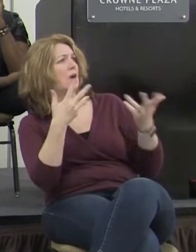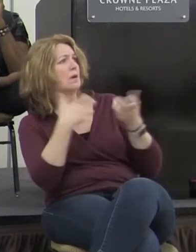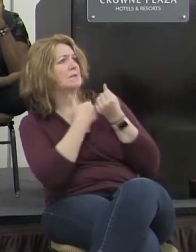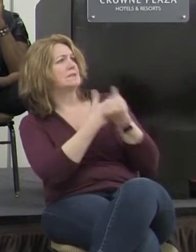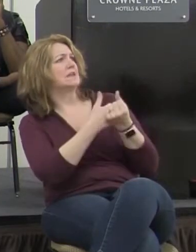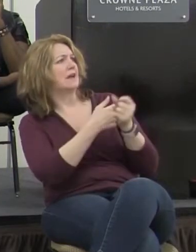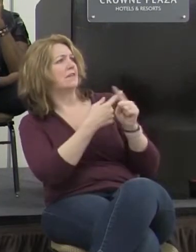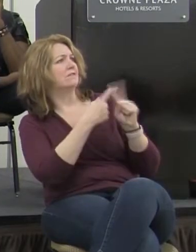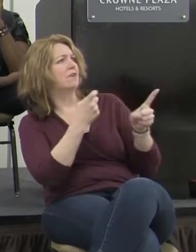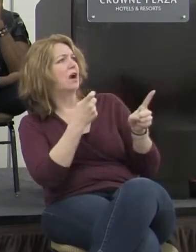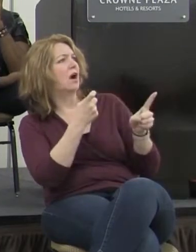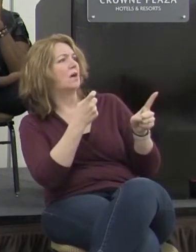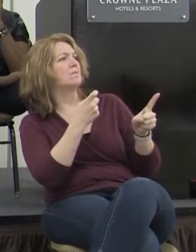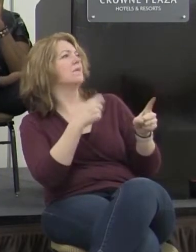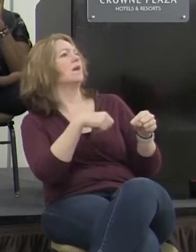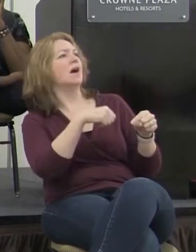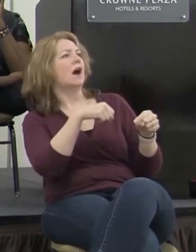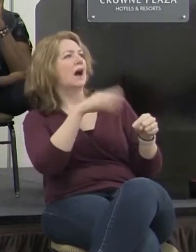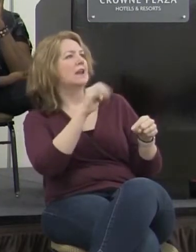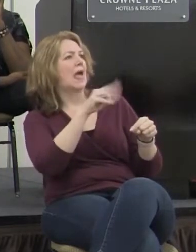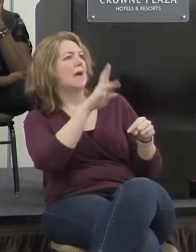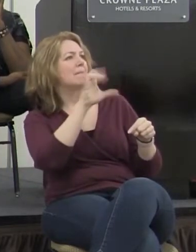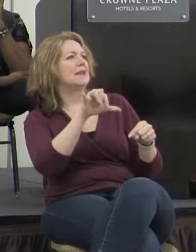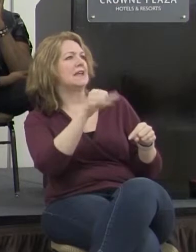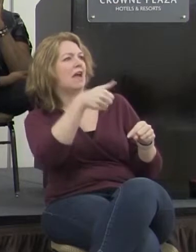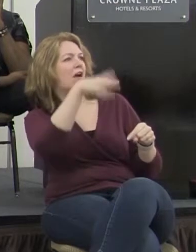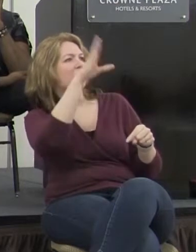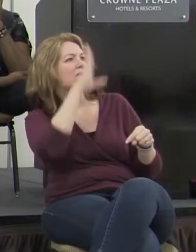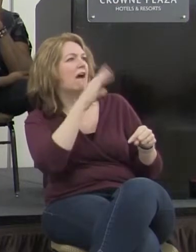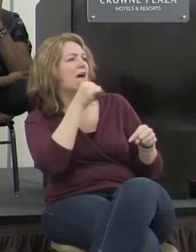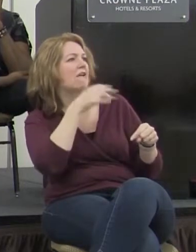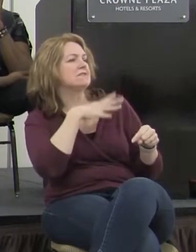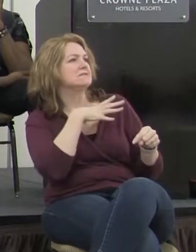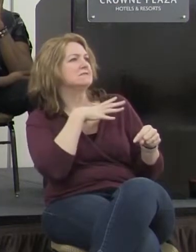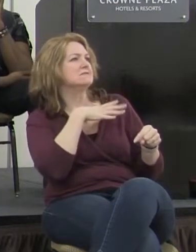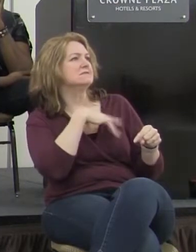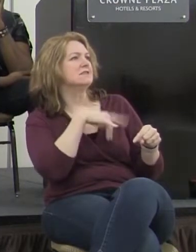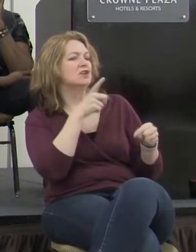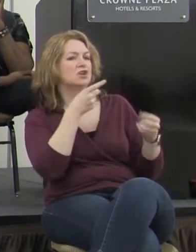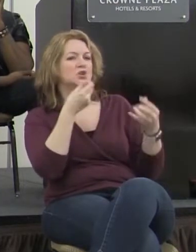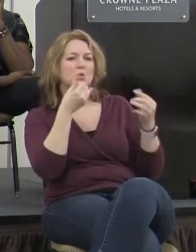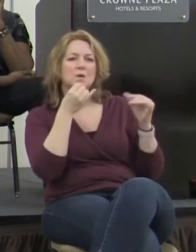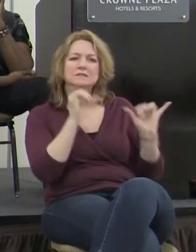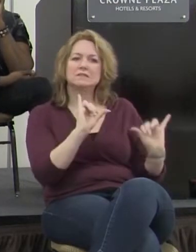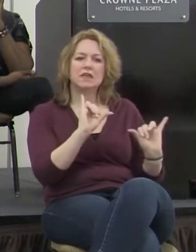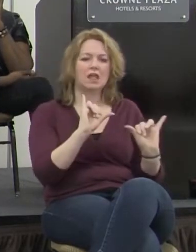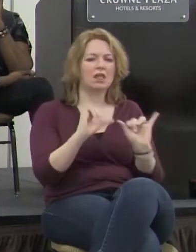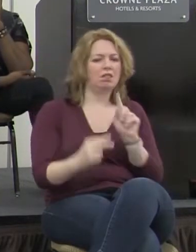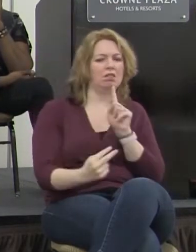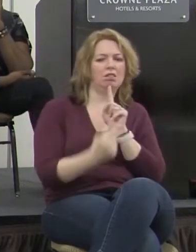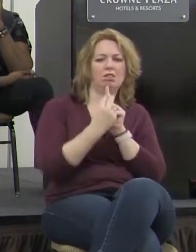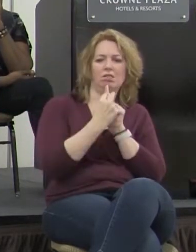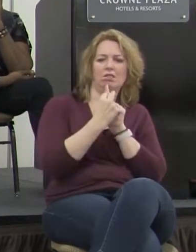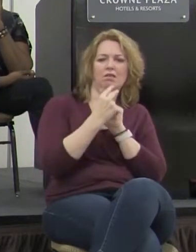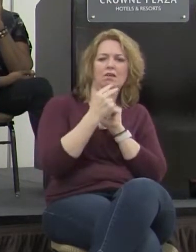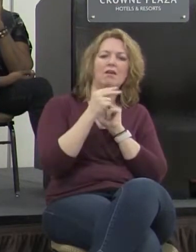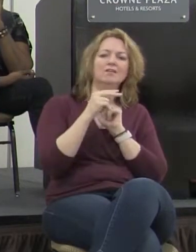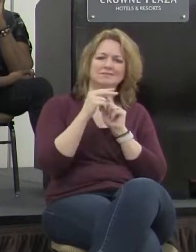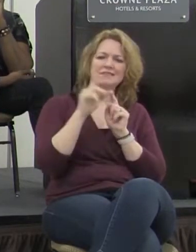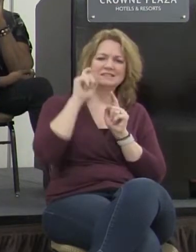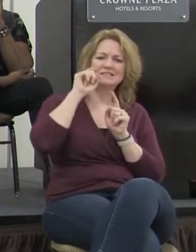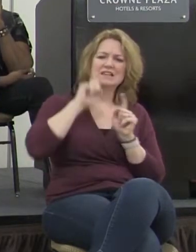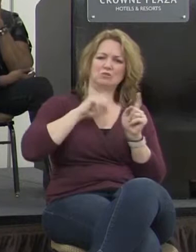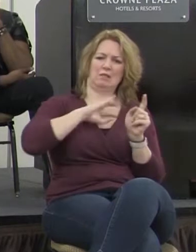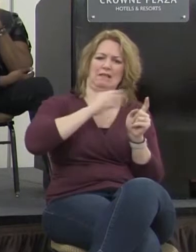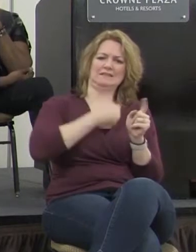enslaved by an ebony goddess. Yes. Sure. Oh, sure. You are still fetishizing me and forcing me to